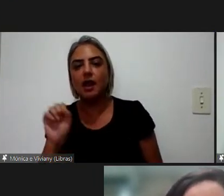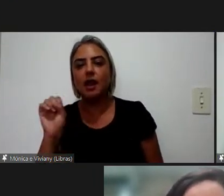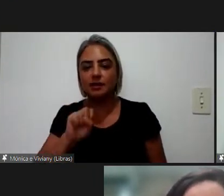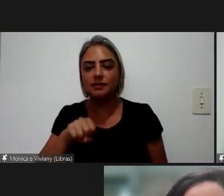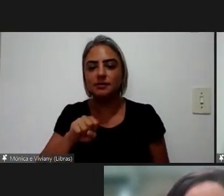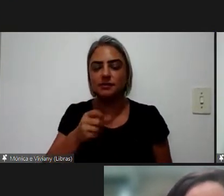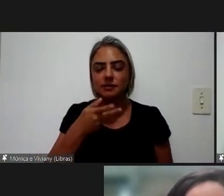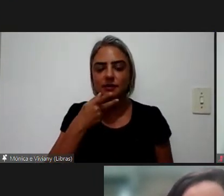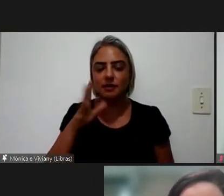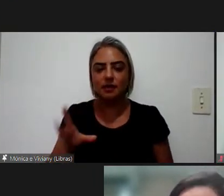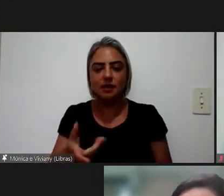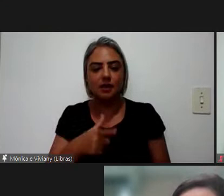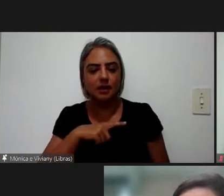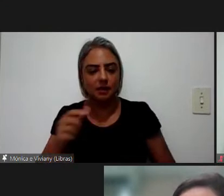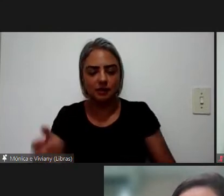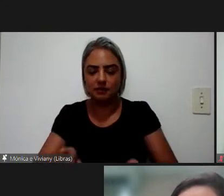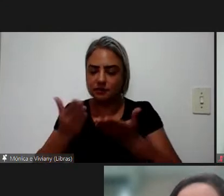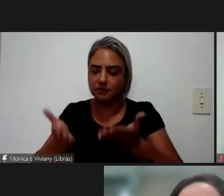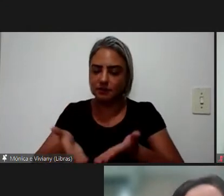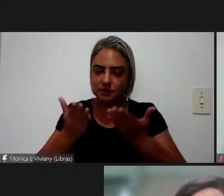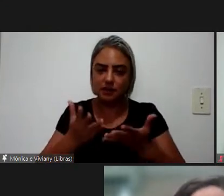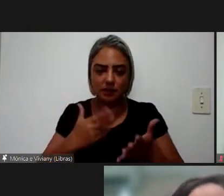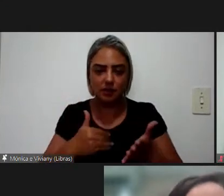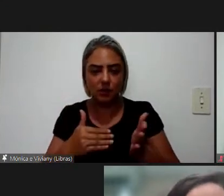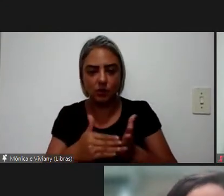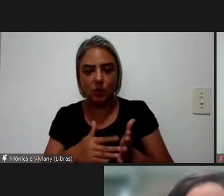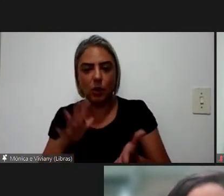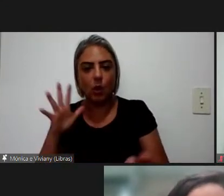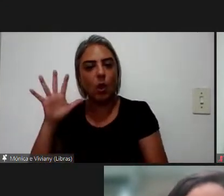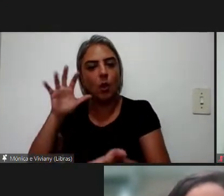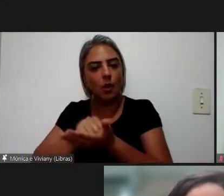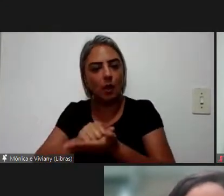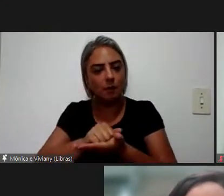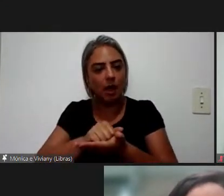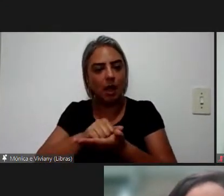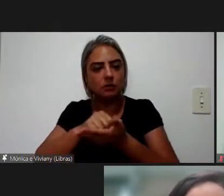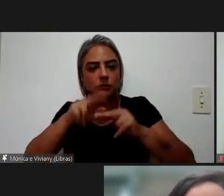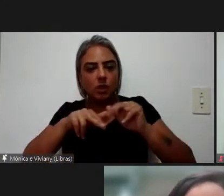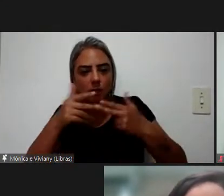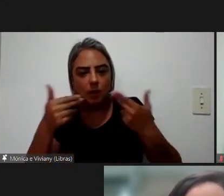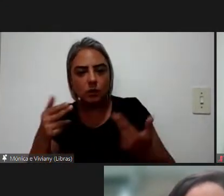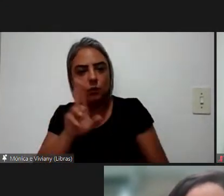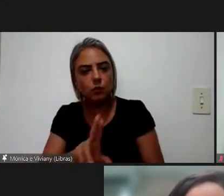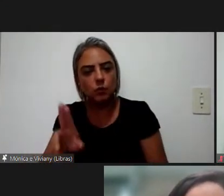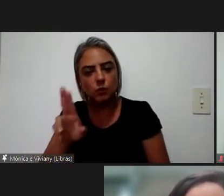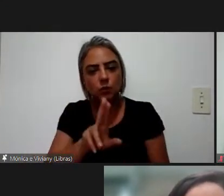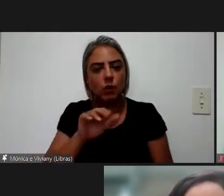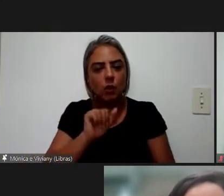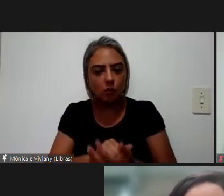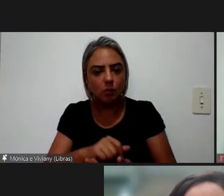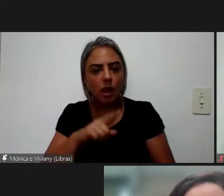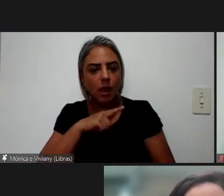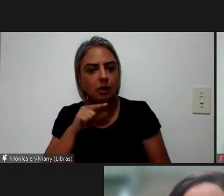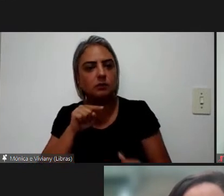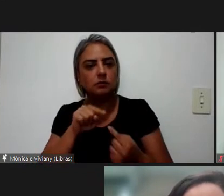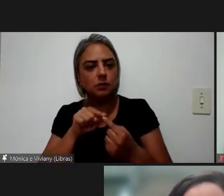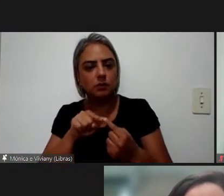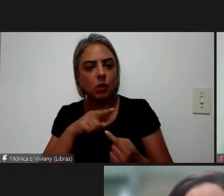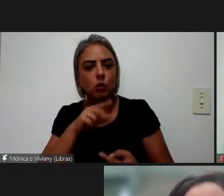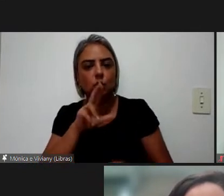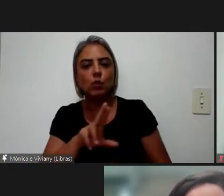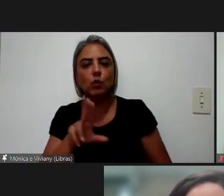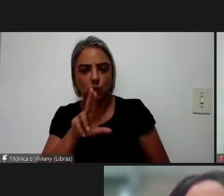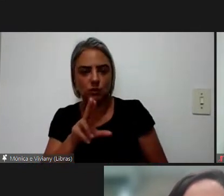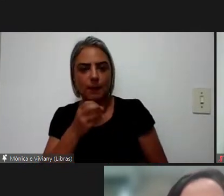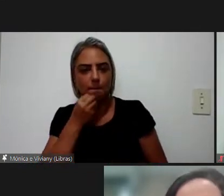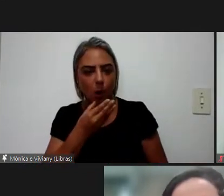comment. Yes, I would like to incentivize that you all download the material, use it. Makes